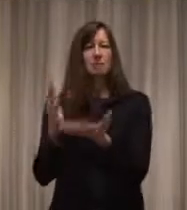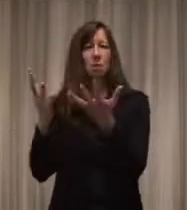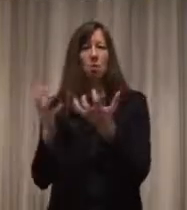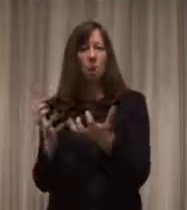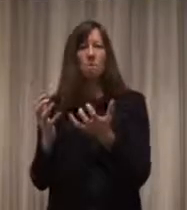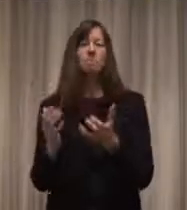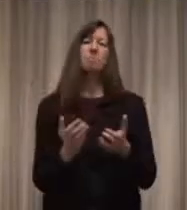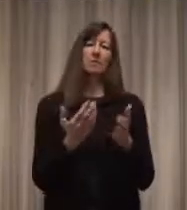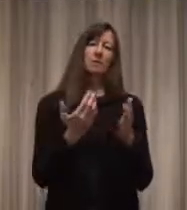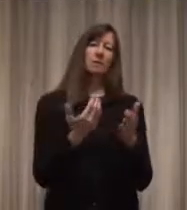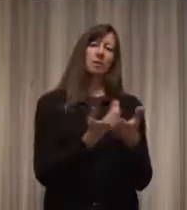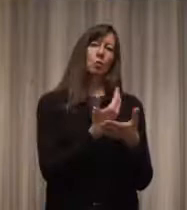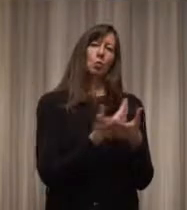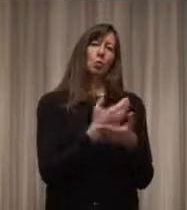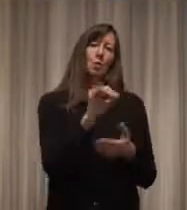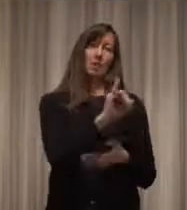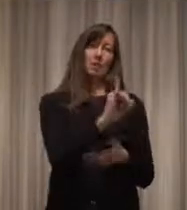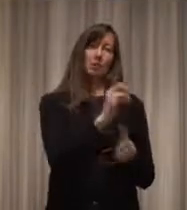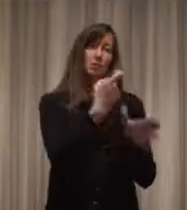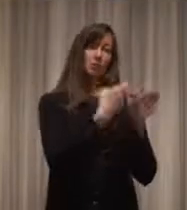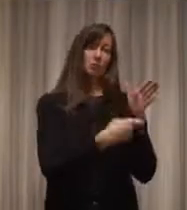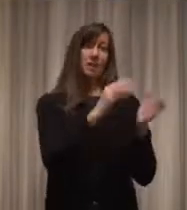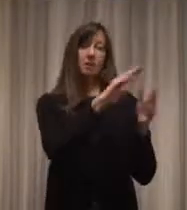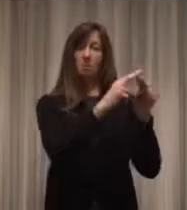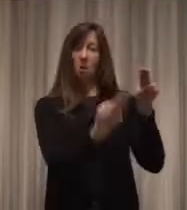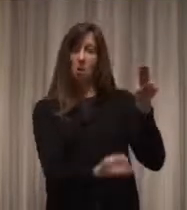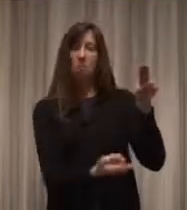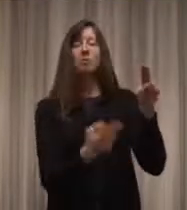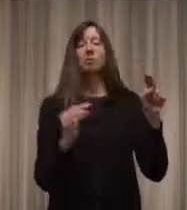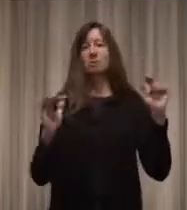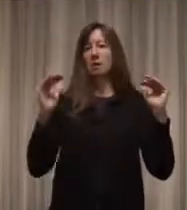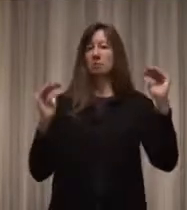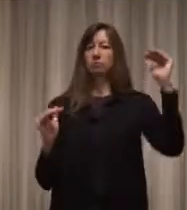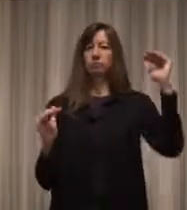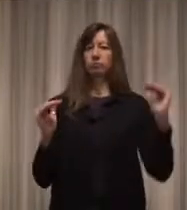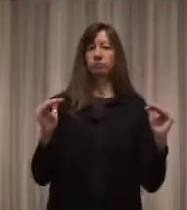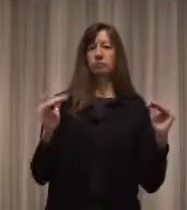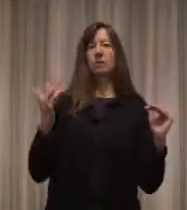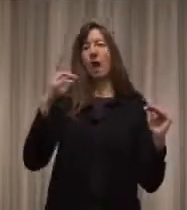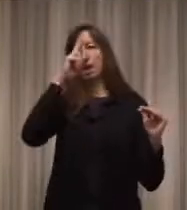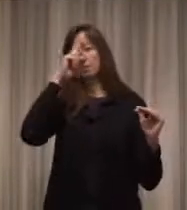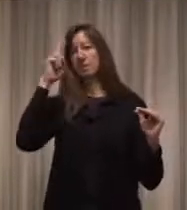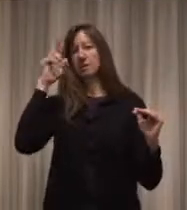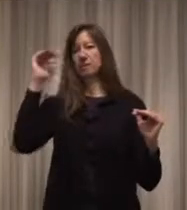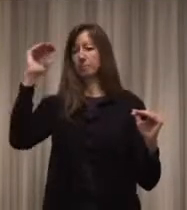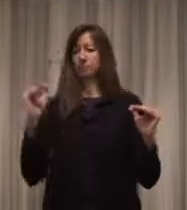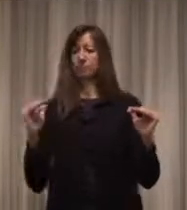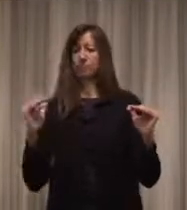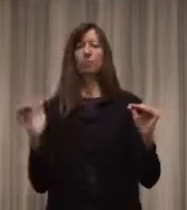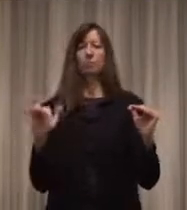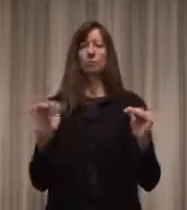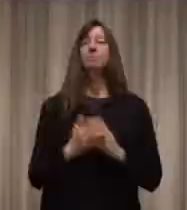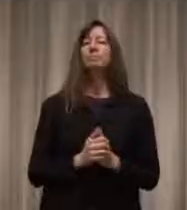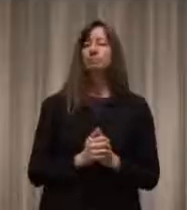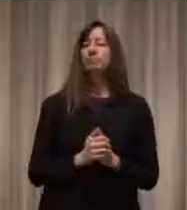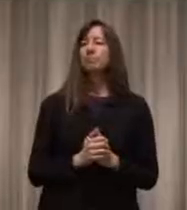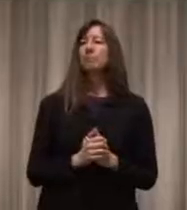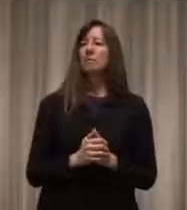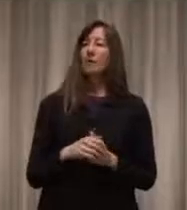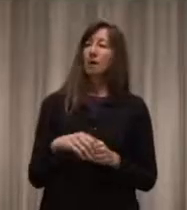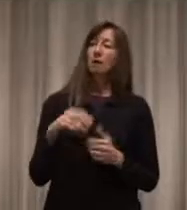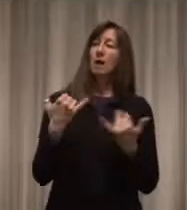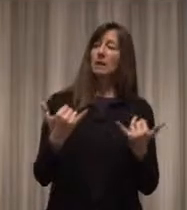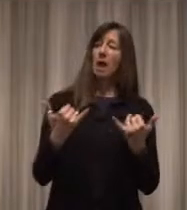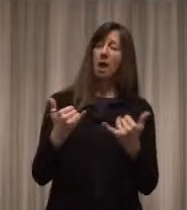down. Active cases are also still at a very high level at 2379,